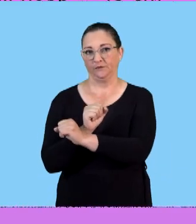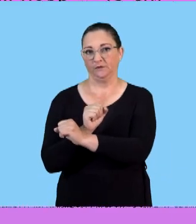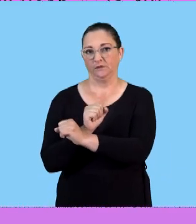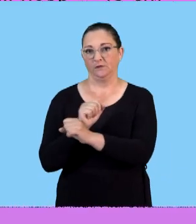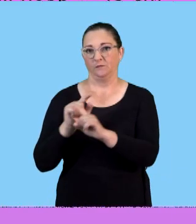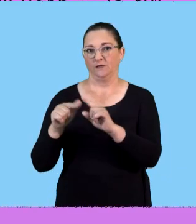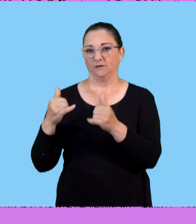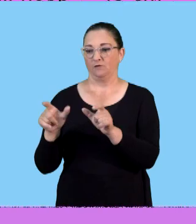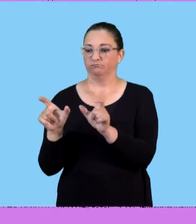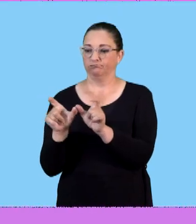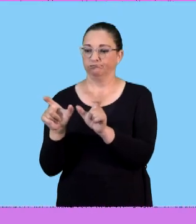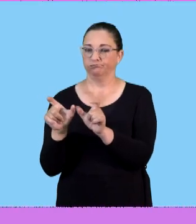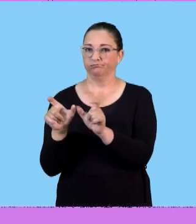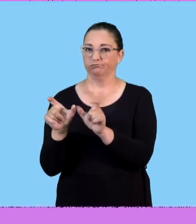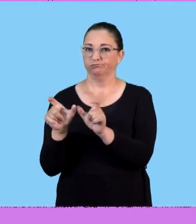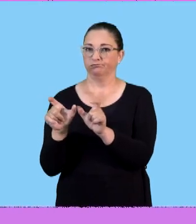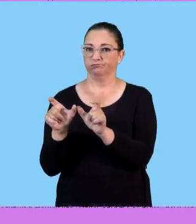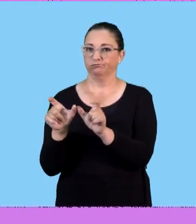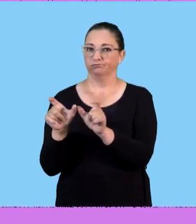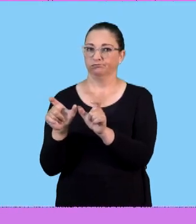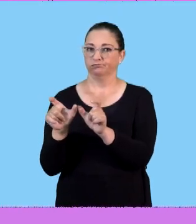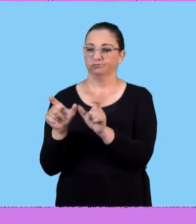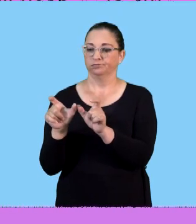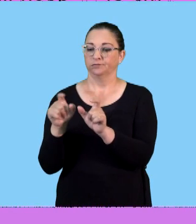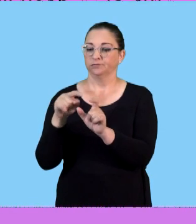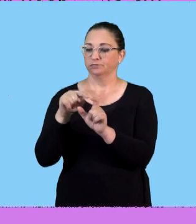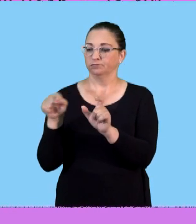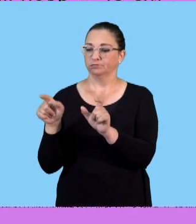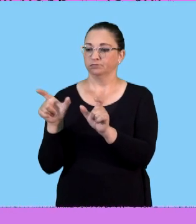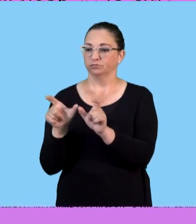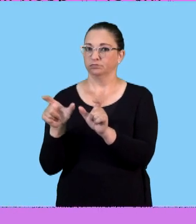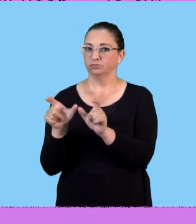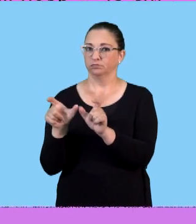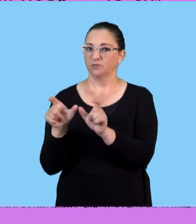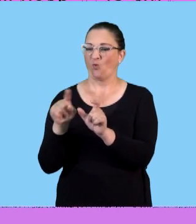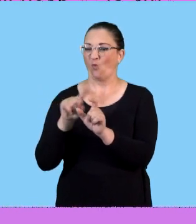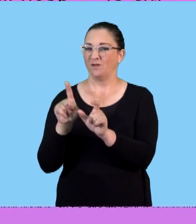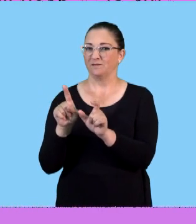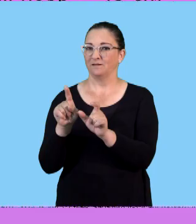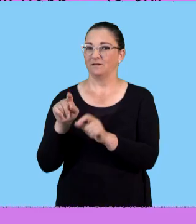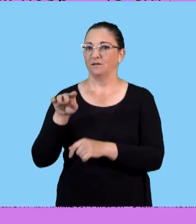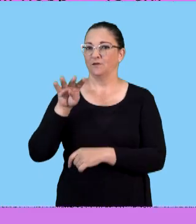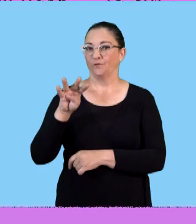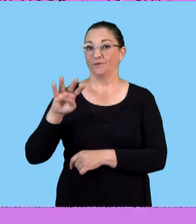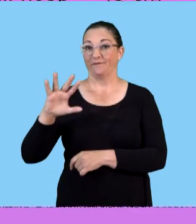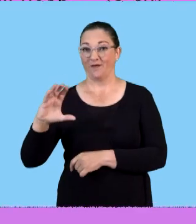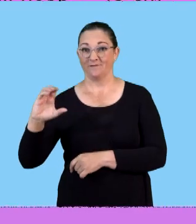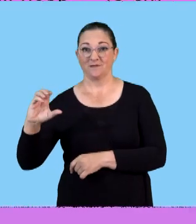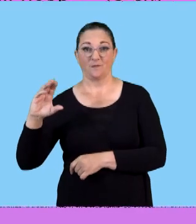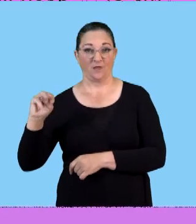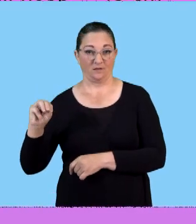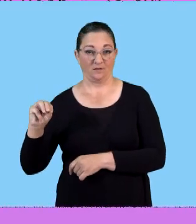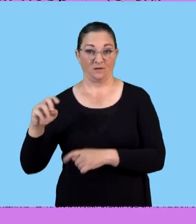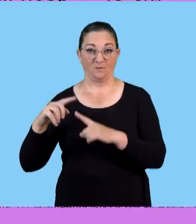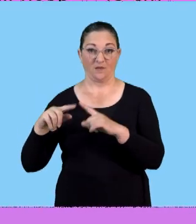3,142, multiply, right? So this case now, I will look at the diameter of the basketball hoop. That